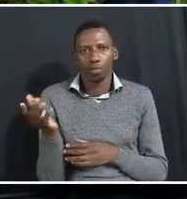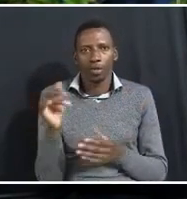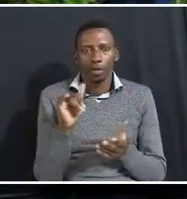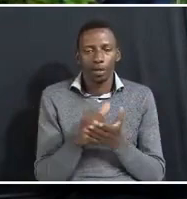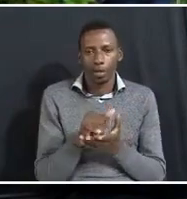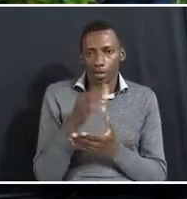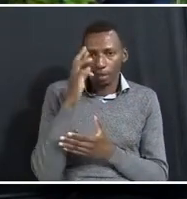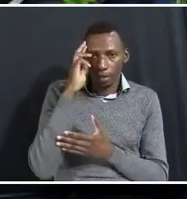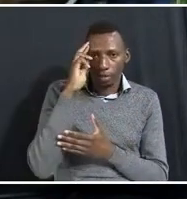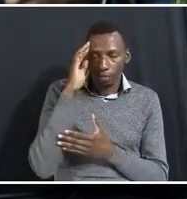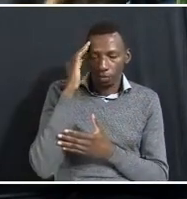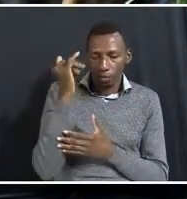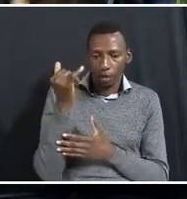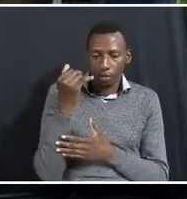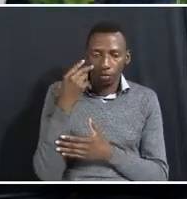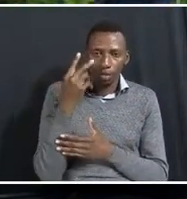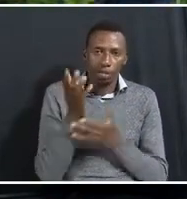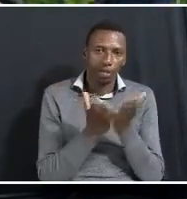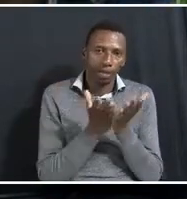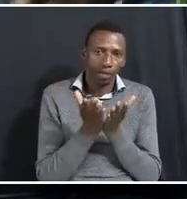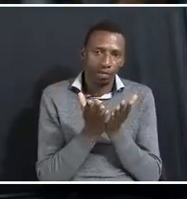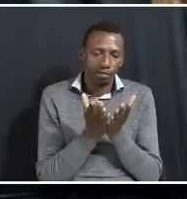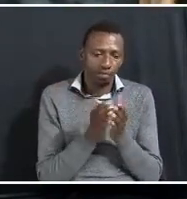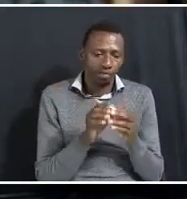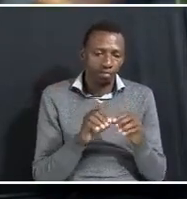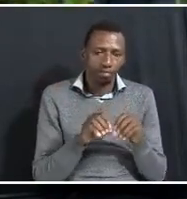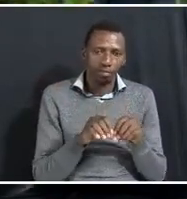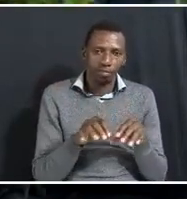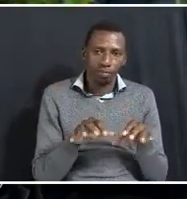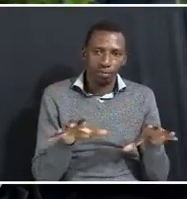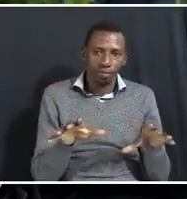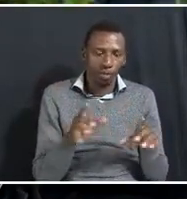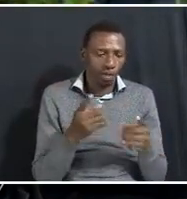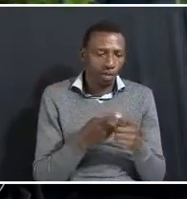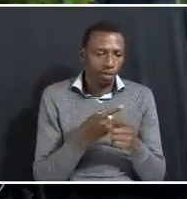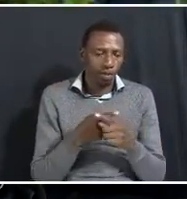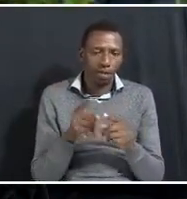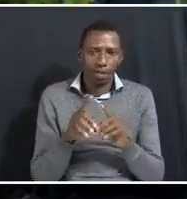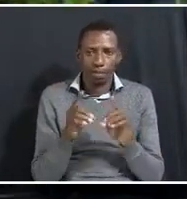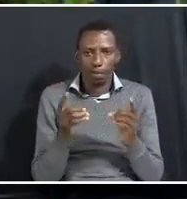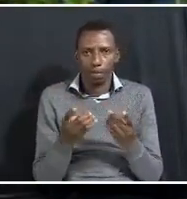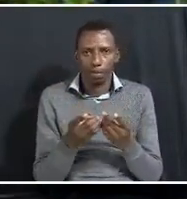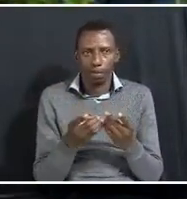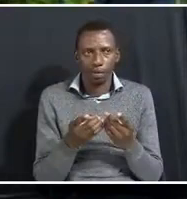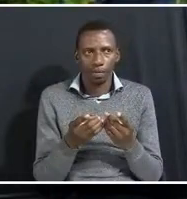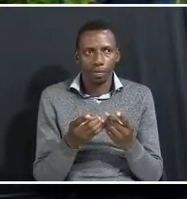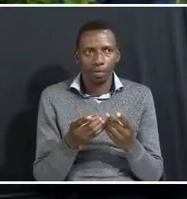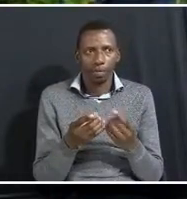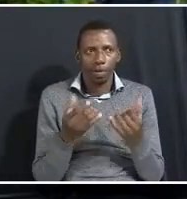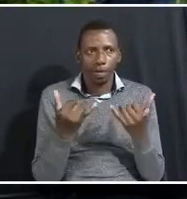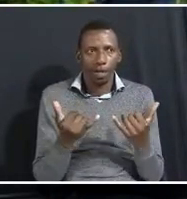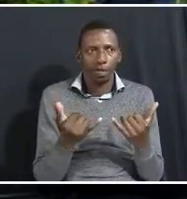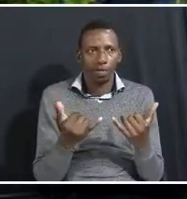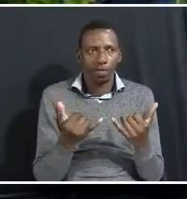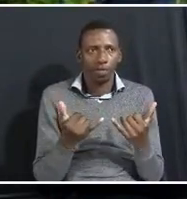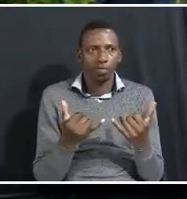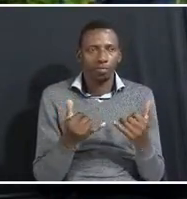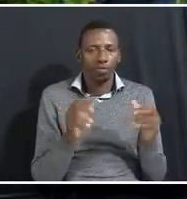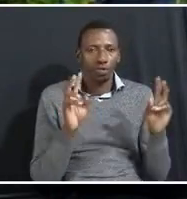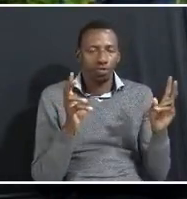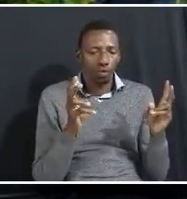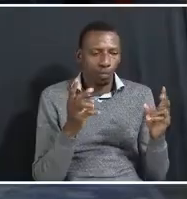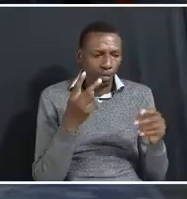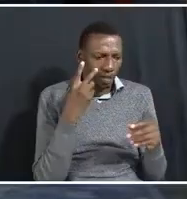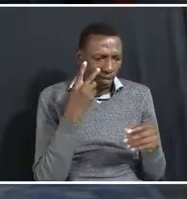why you find that the services has been spread to various departments. Now, when it comes to identifying